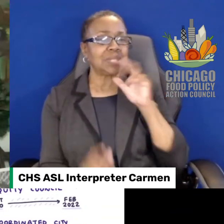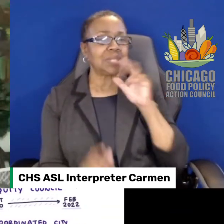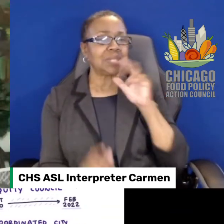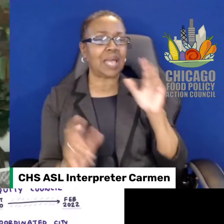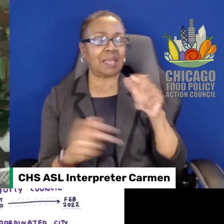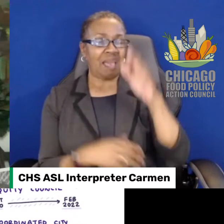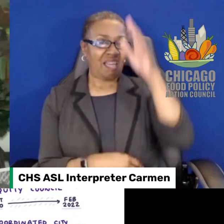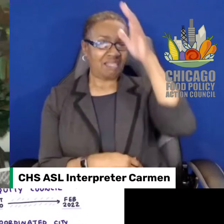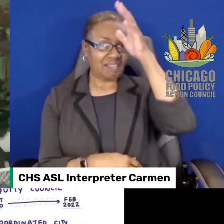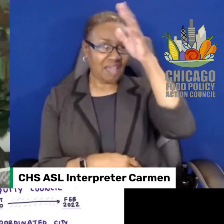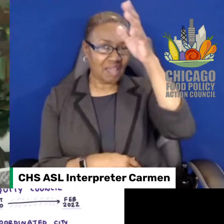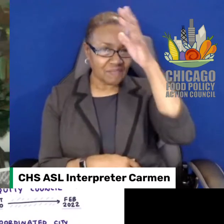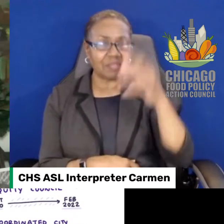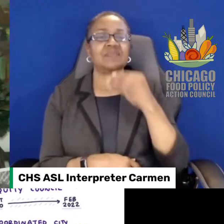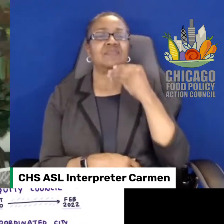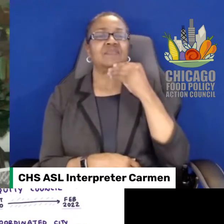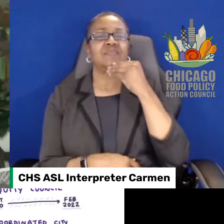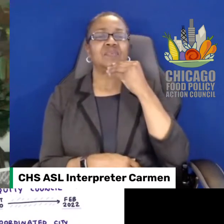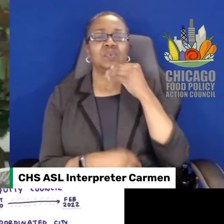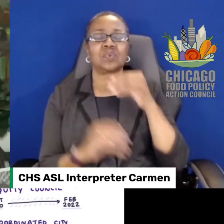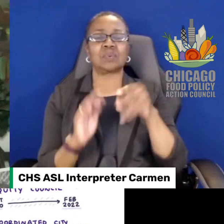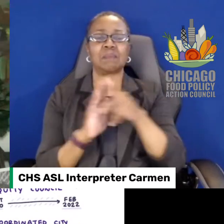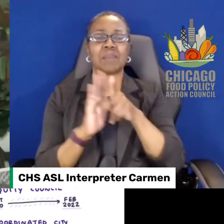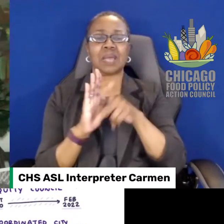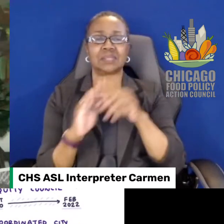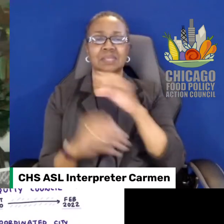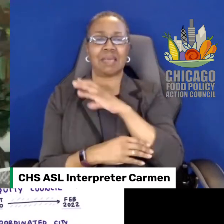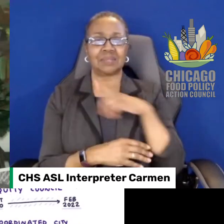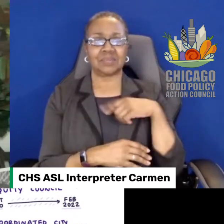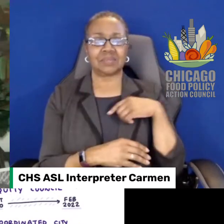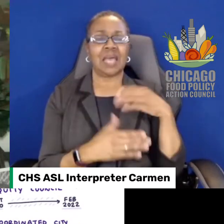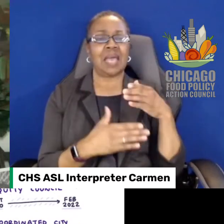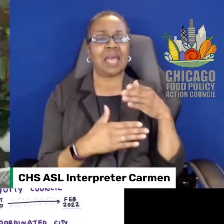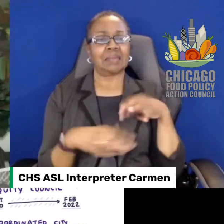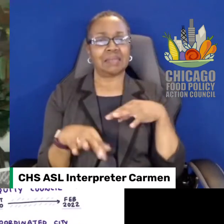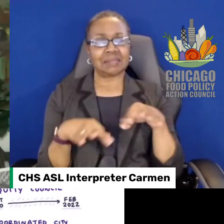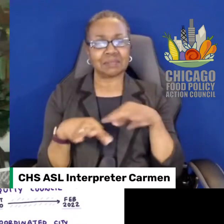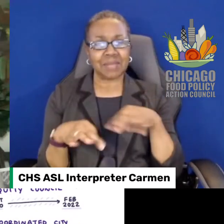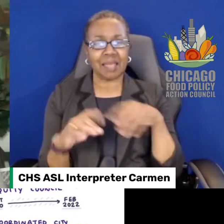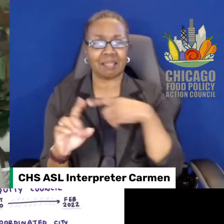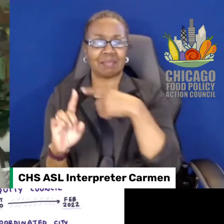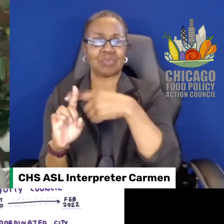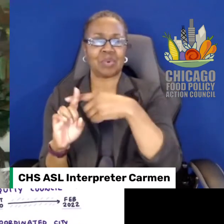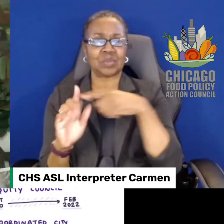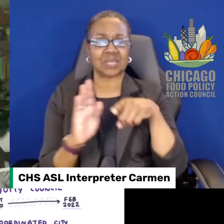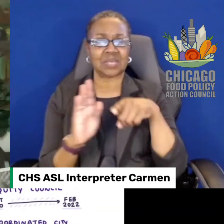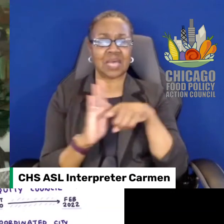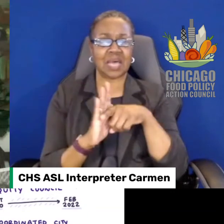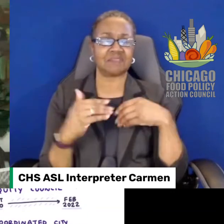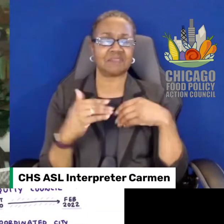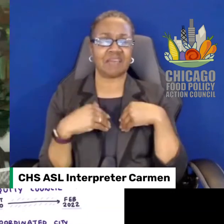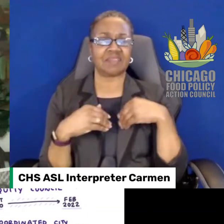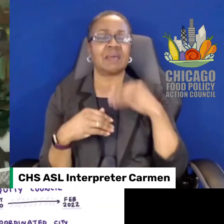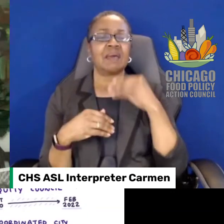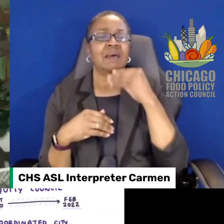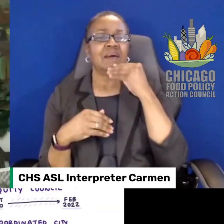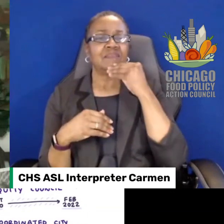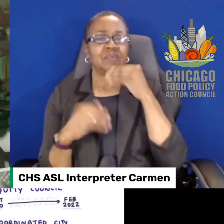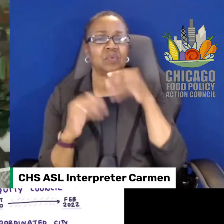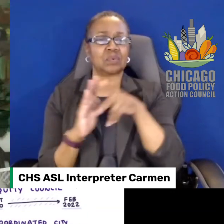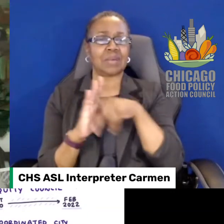out of Hartford, and he shared sort of the pros and cons of having a food council in city government versus